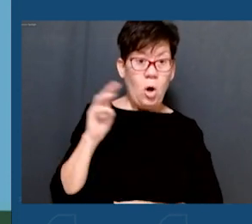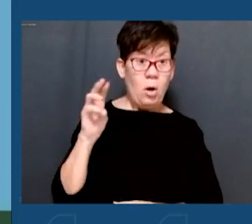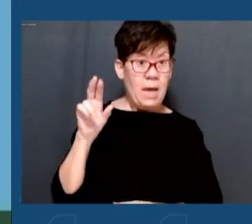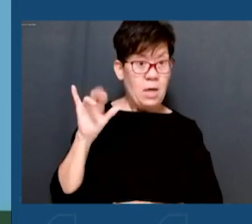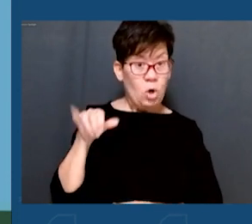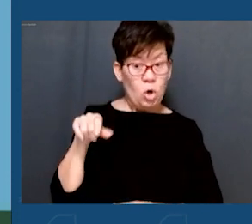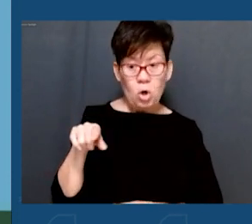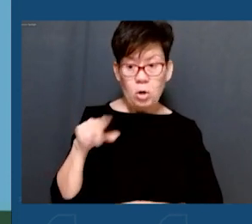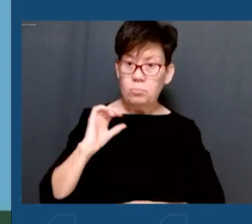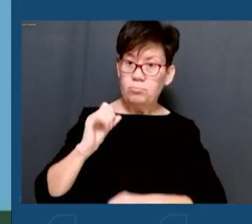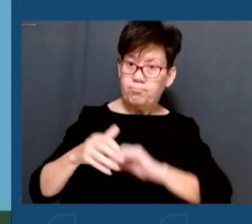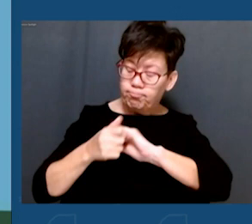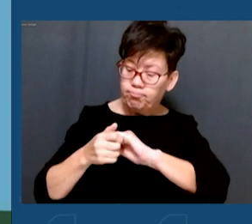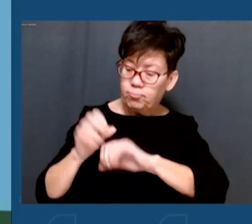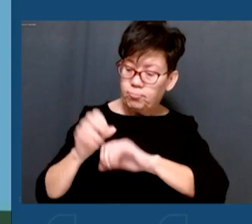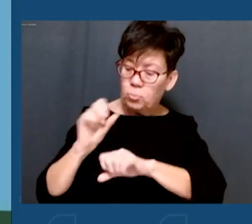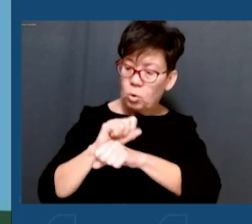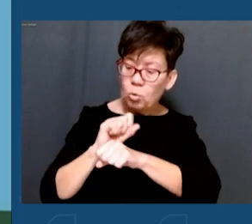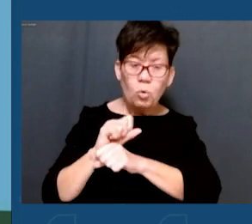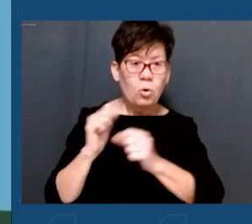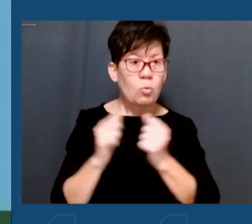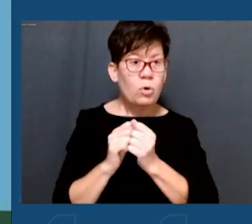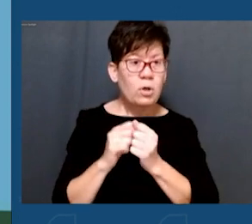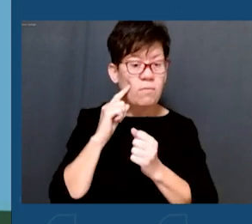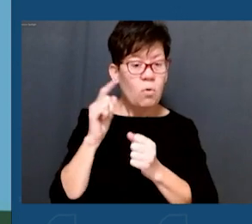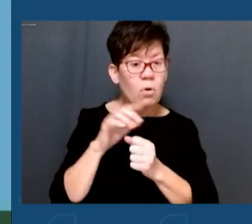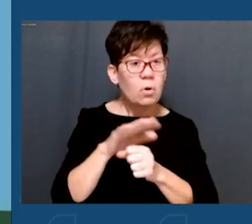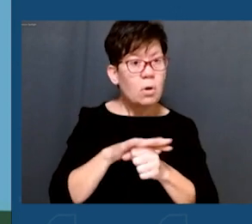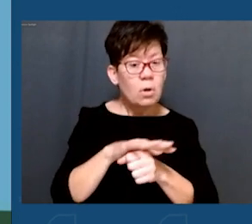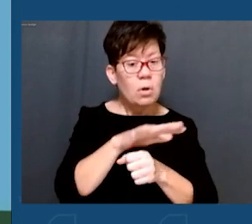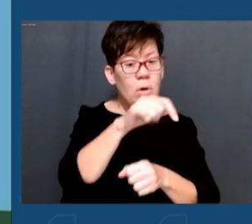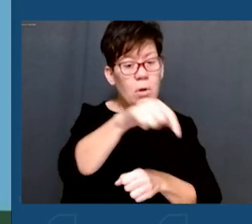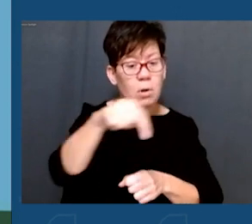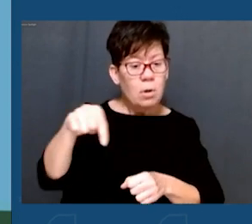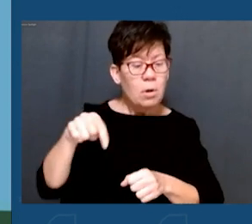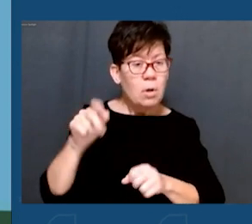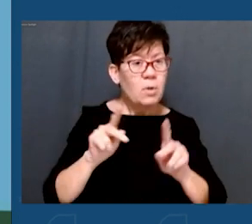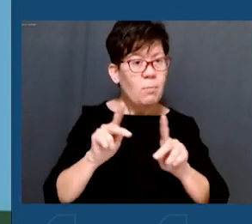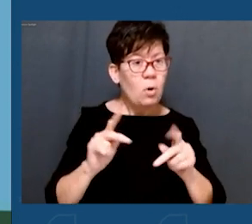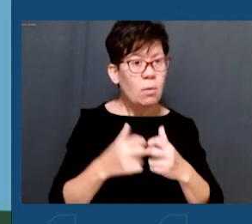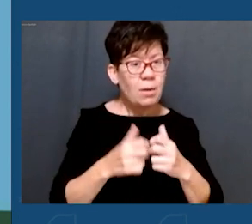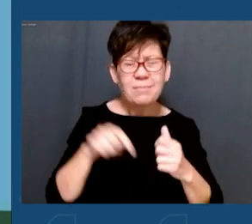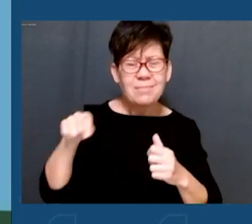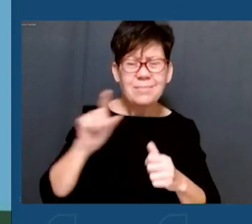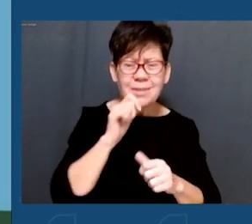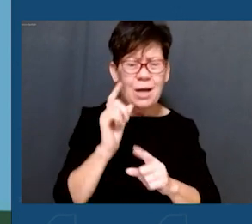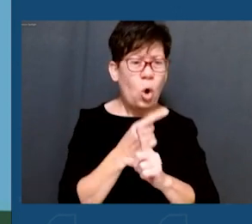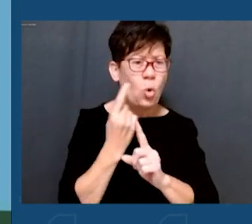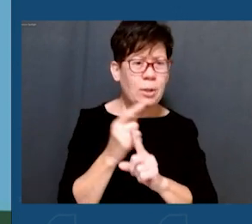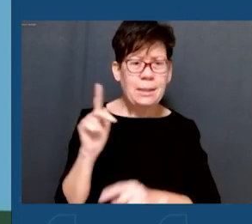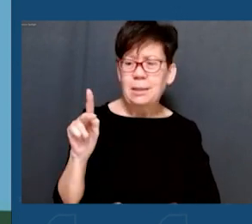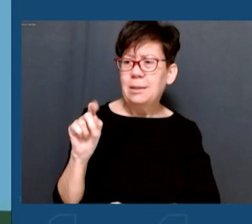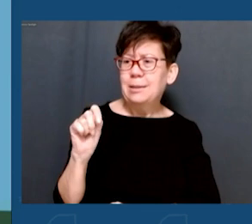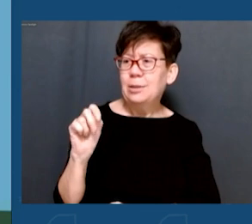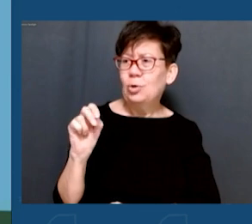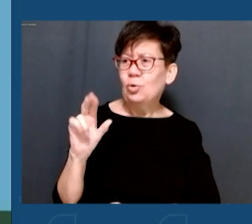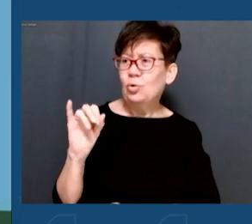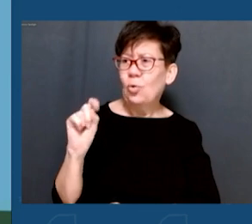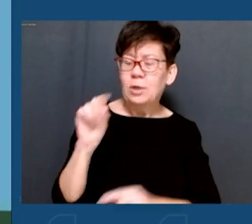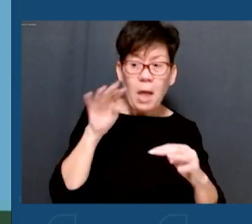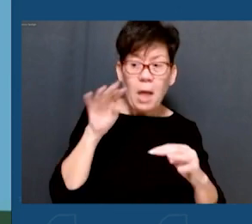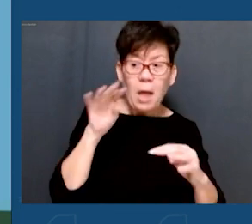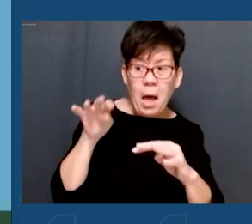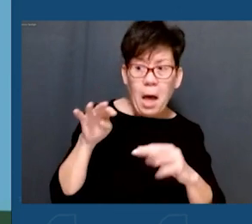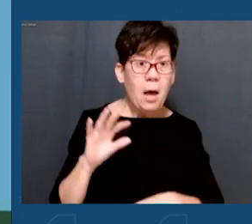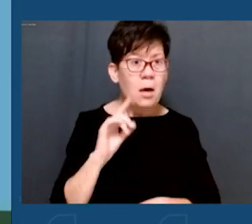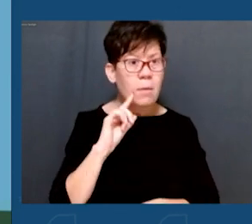of the local residents, because this is not just a tourist attraction. It's a place people live. This is their home. Never lose sight of that either. But